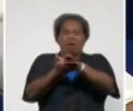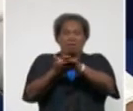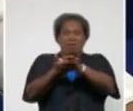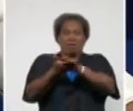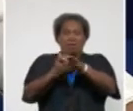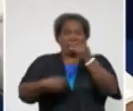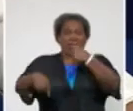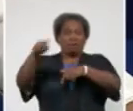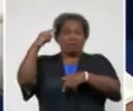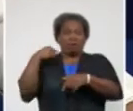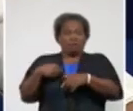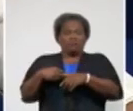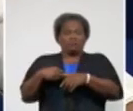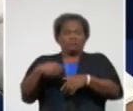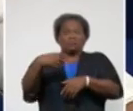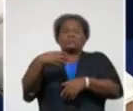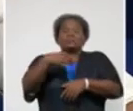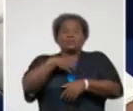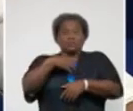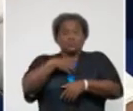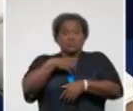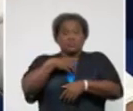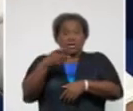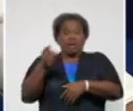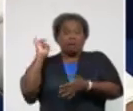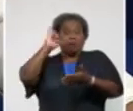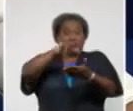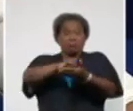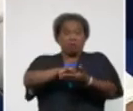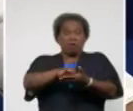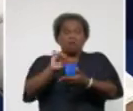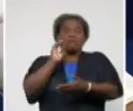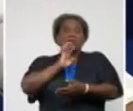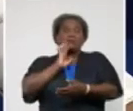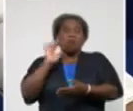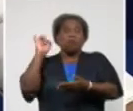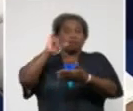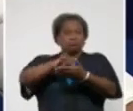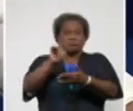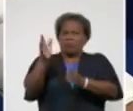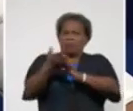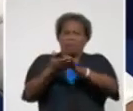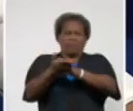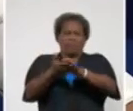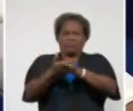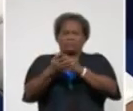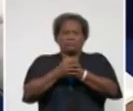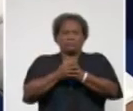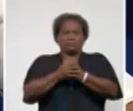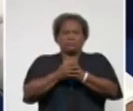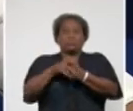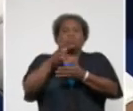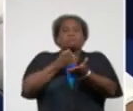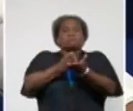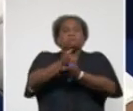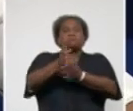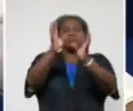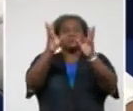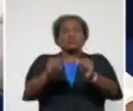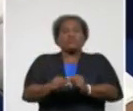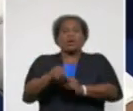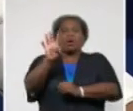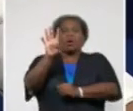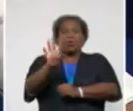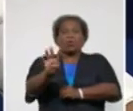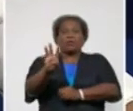over the last 15 days, is still being investigated. Yesterday, no one to have tested positive for the